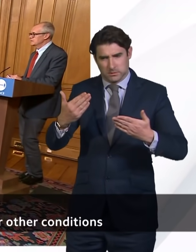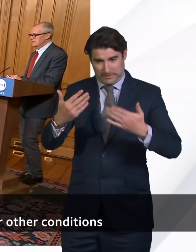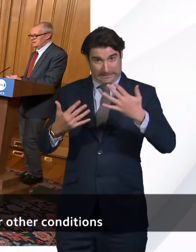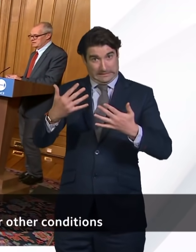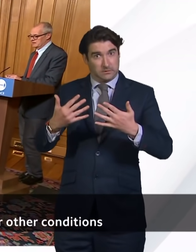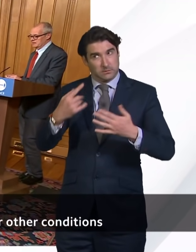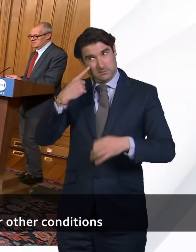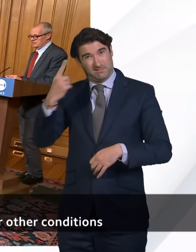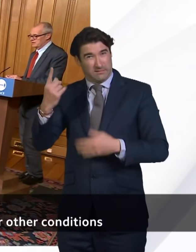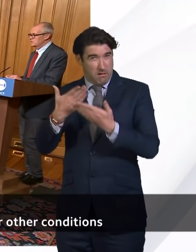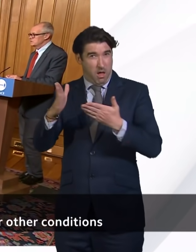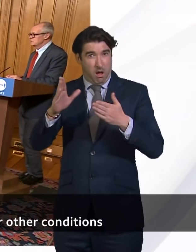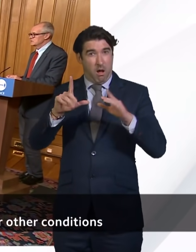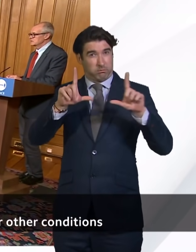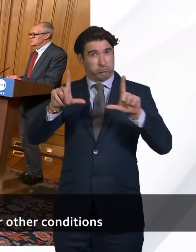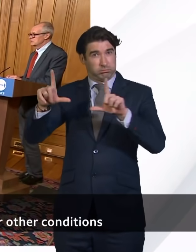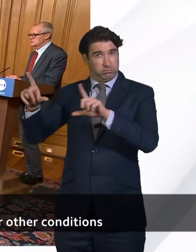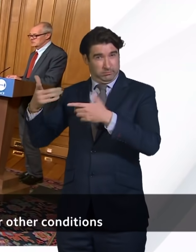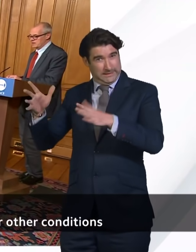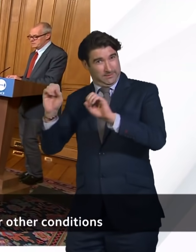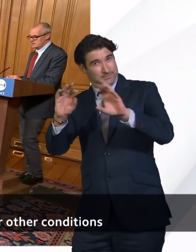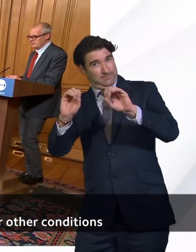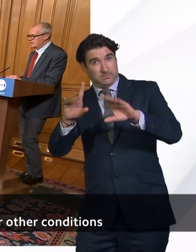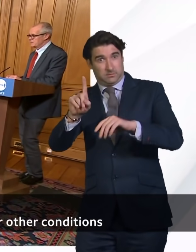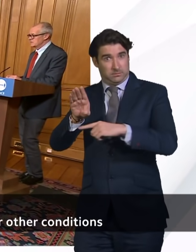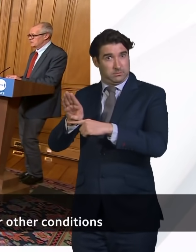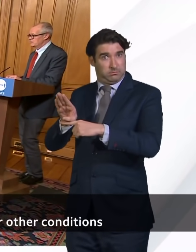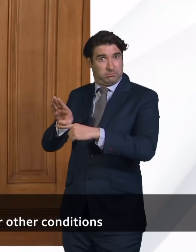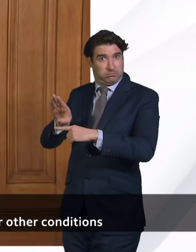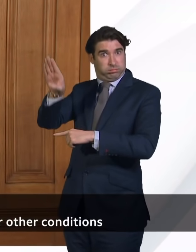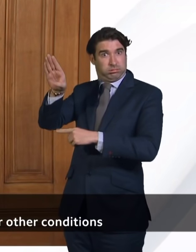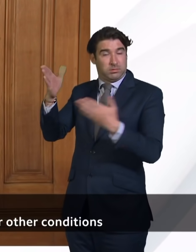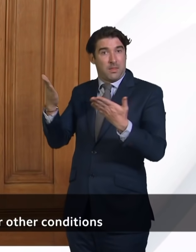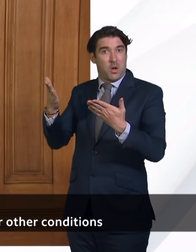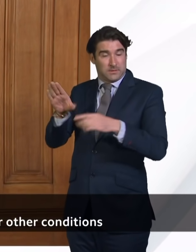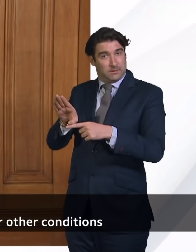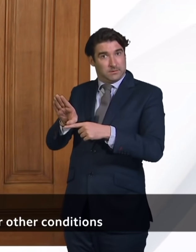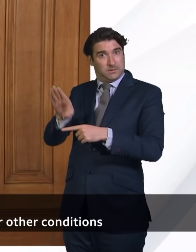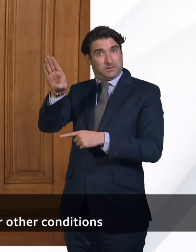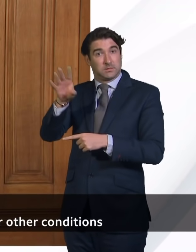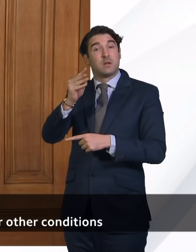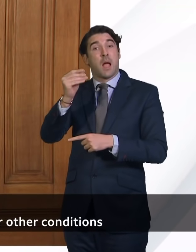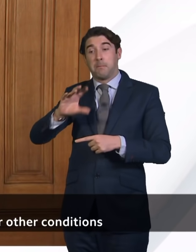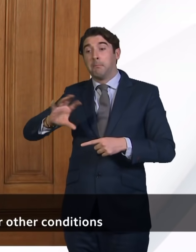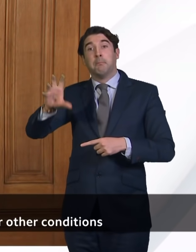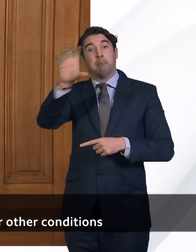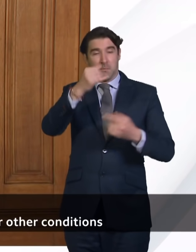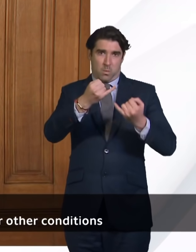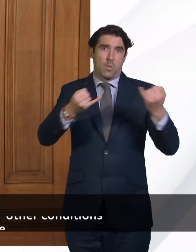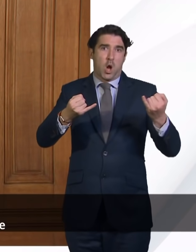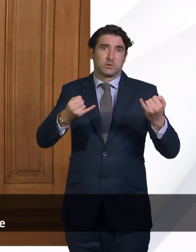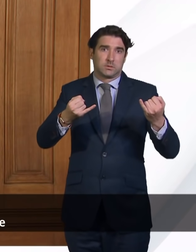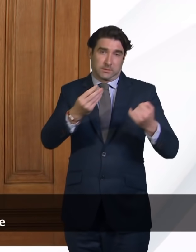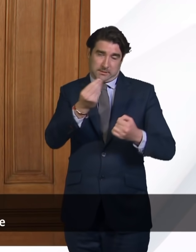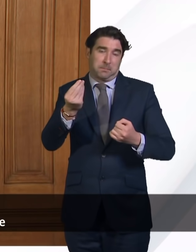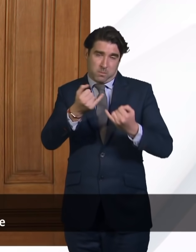at the moment. And the increases that Chris has described in some areas are of concern. And as I've said, will lead